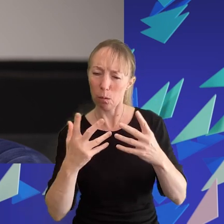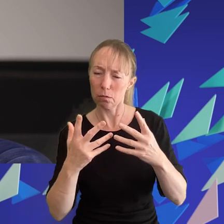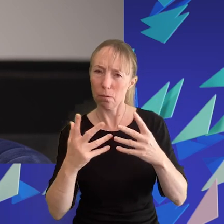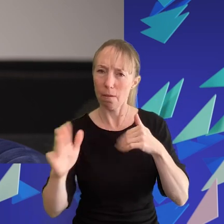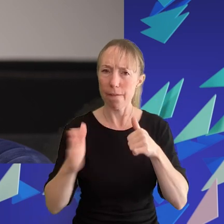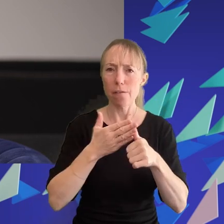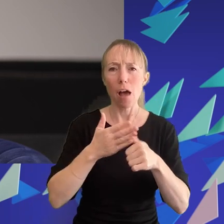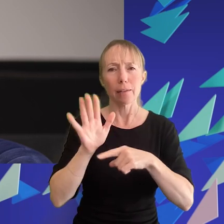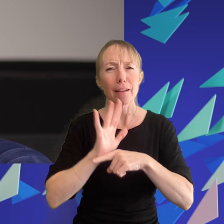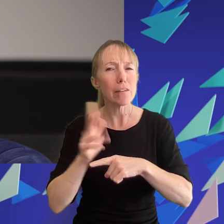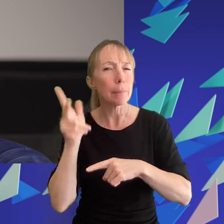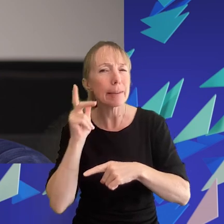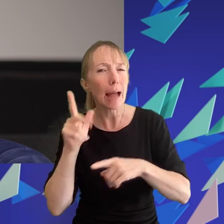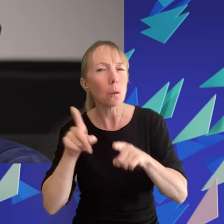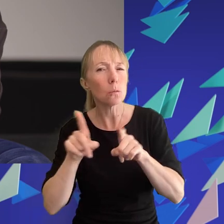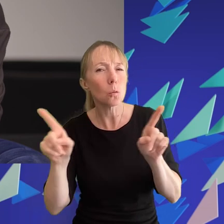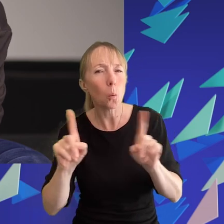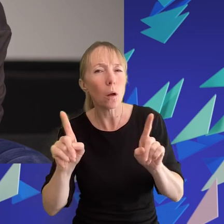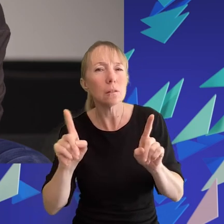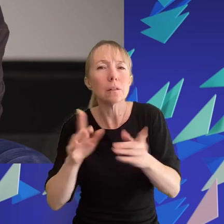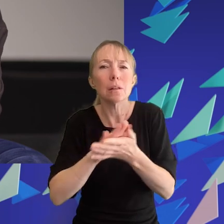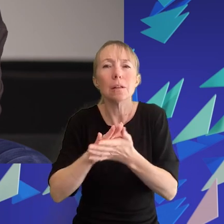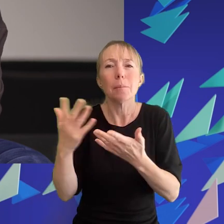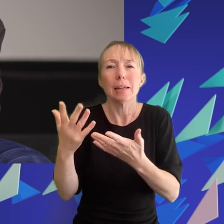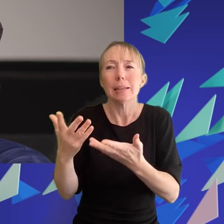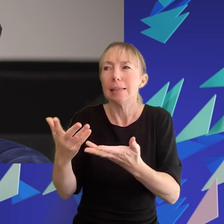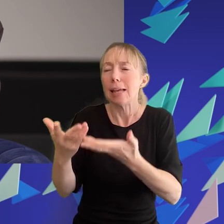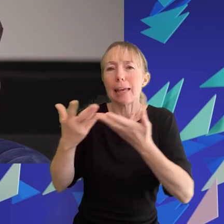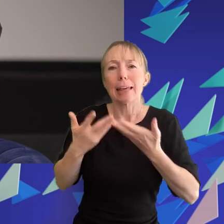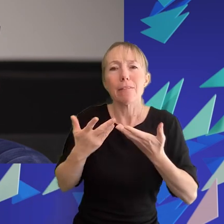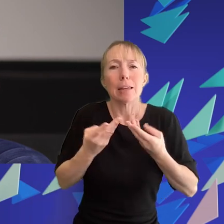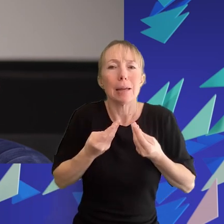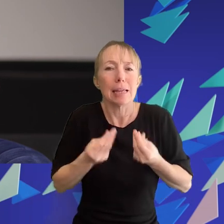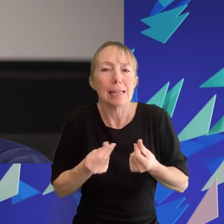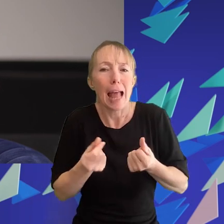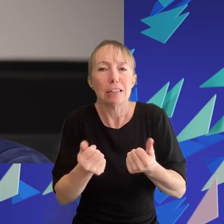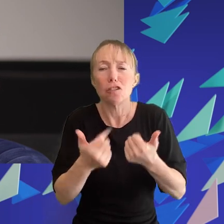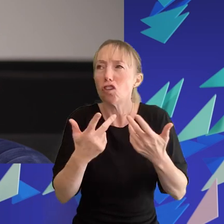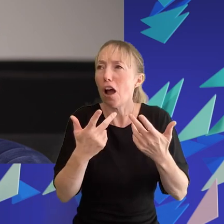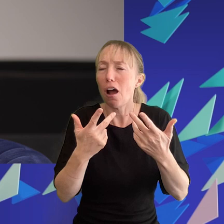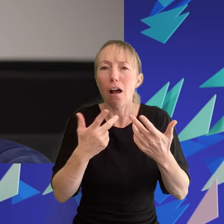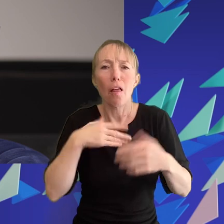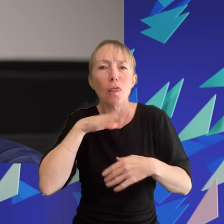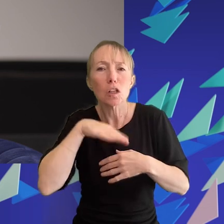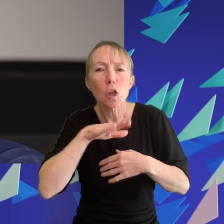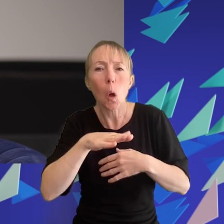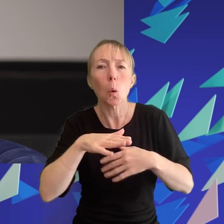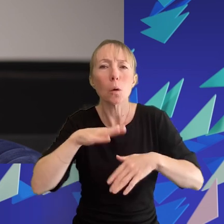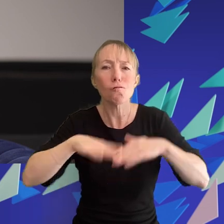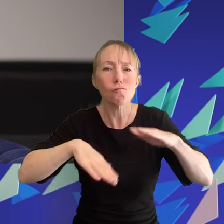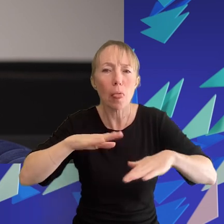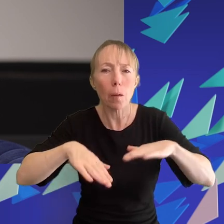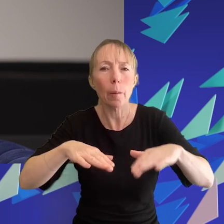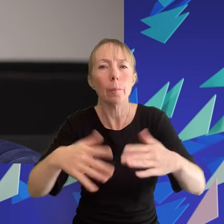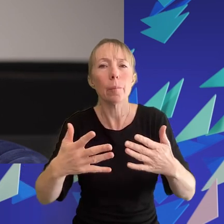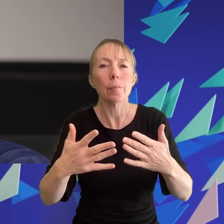sound, because that will dictate me like the texture, the skin, and the tone, and the rhythm, the internal rhythm of the film, and how I